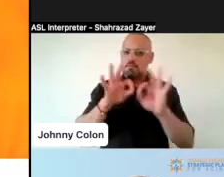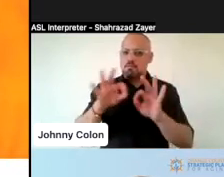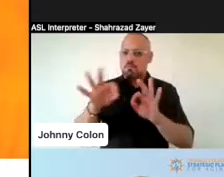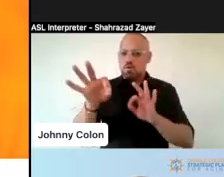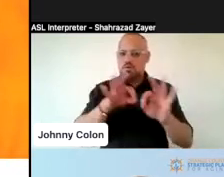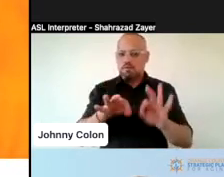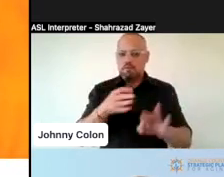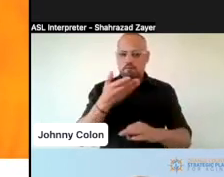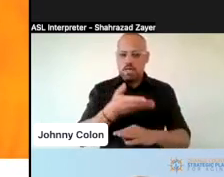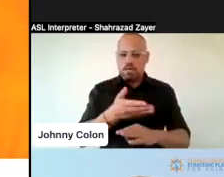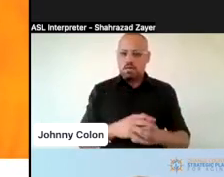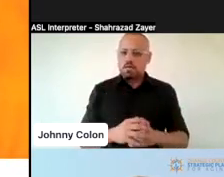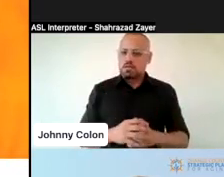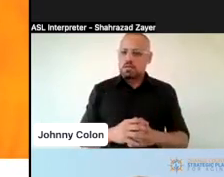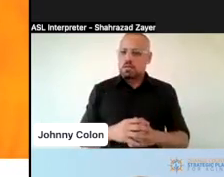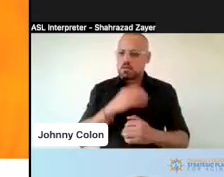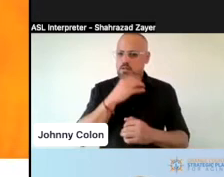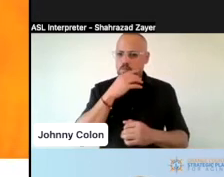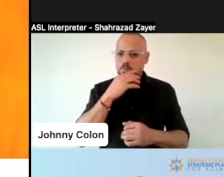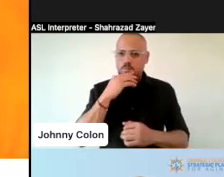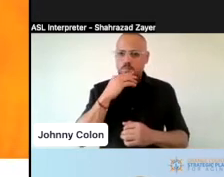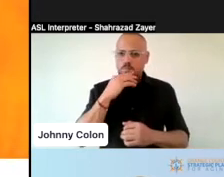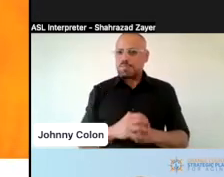there. Now,